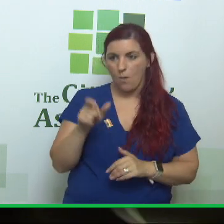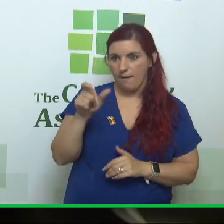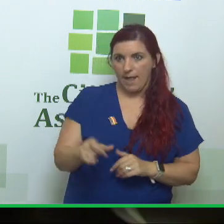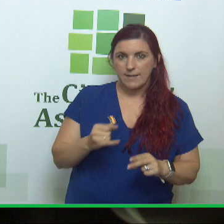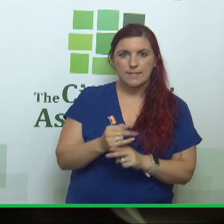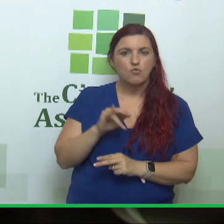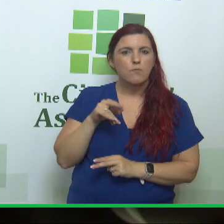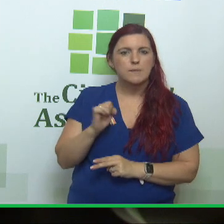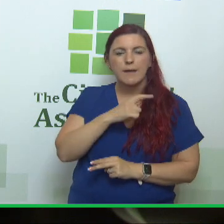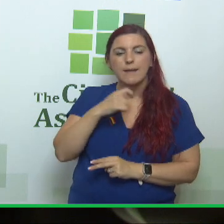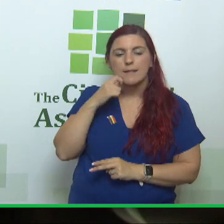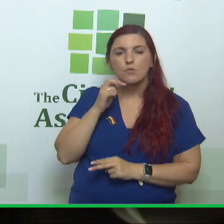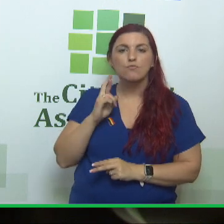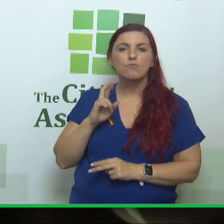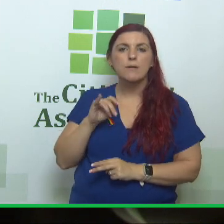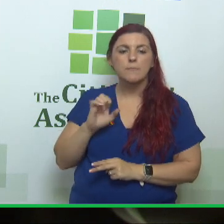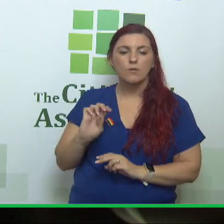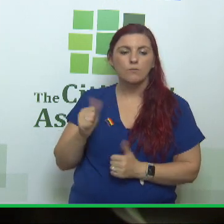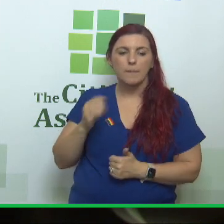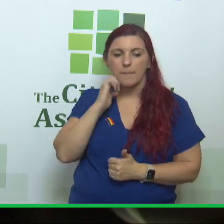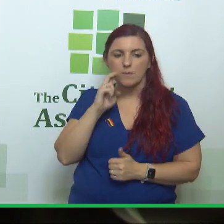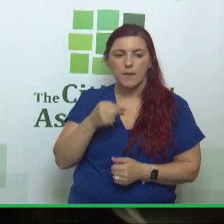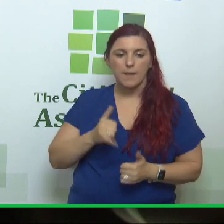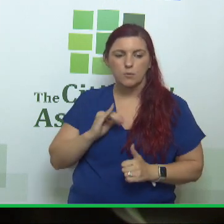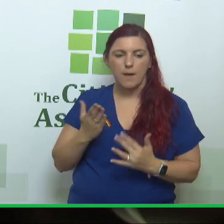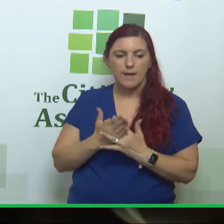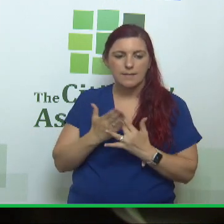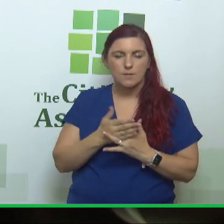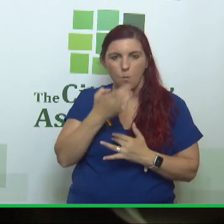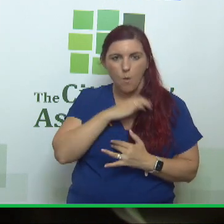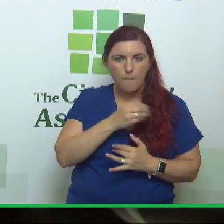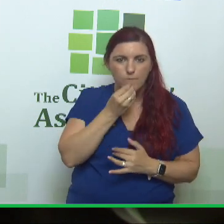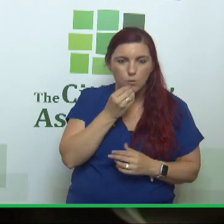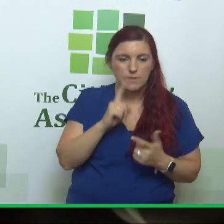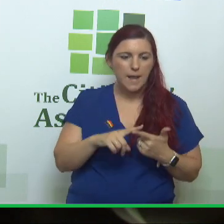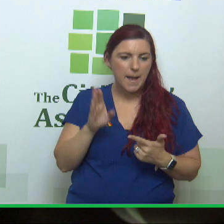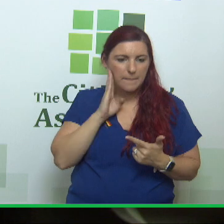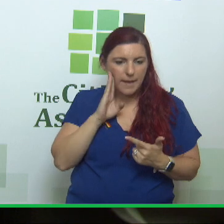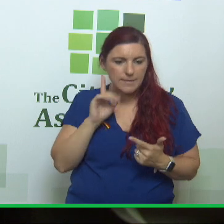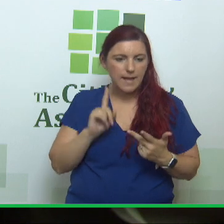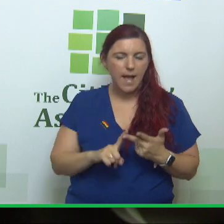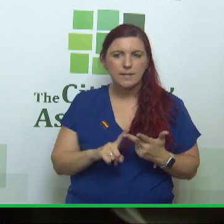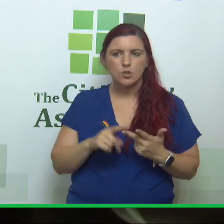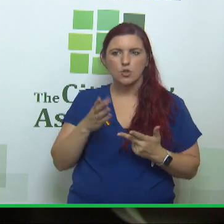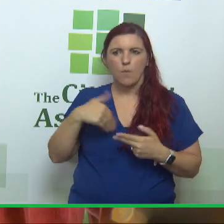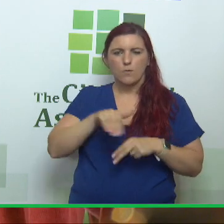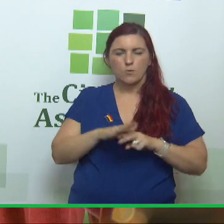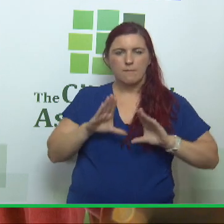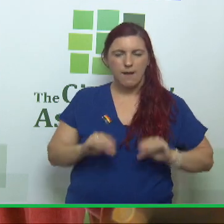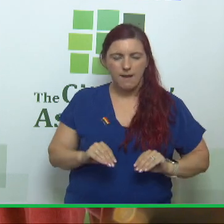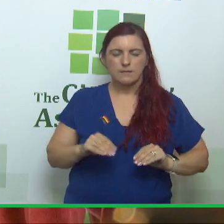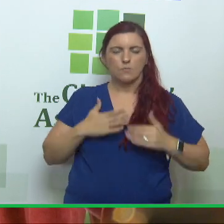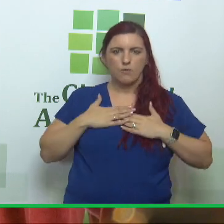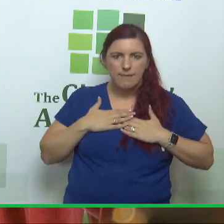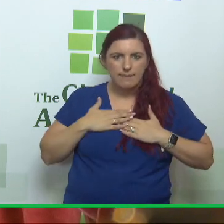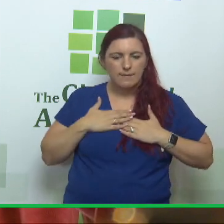said, Respite was a place where she could get warm meal, a bed, but it was also a place where her soul could take a breath. It is critical